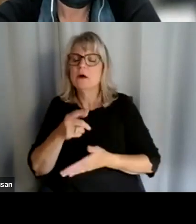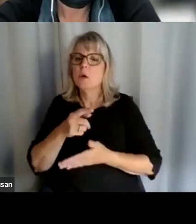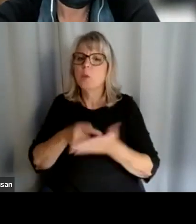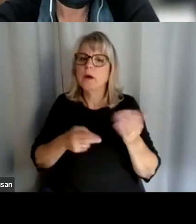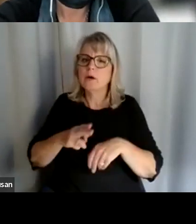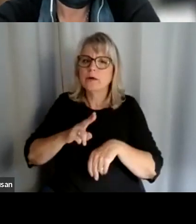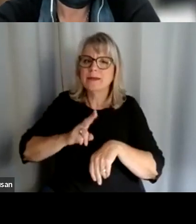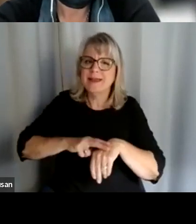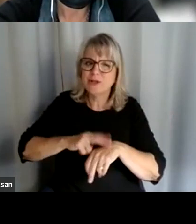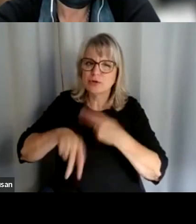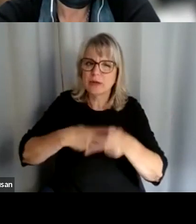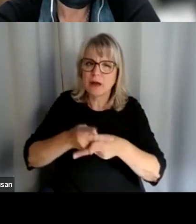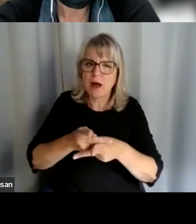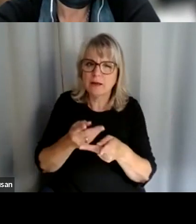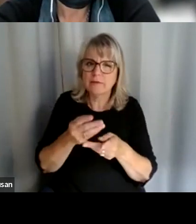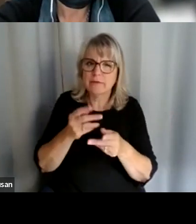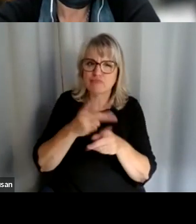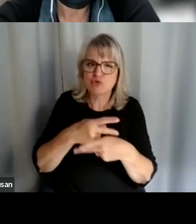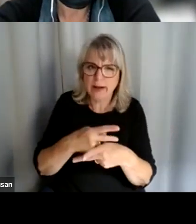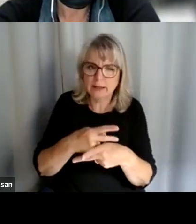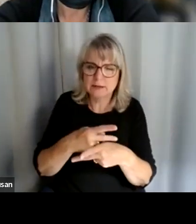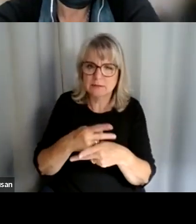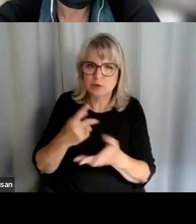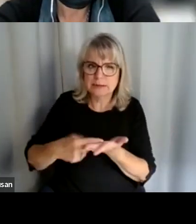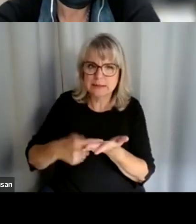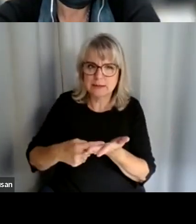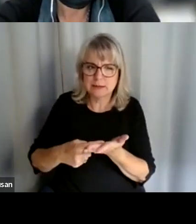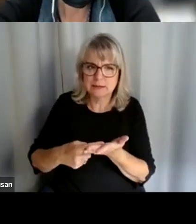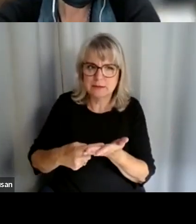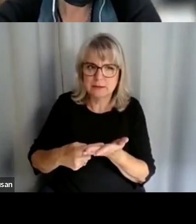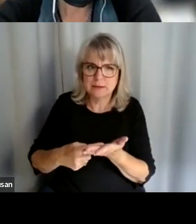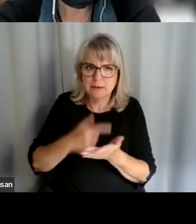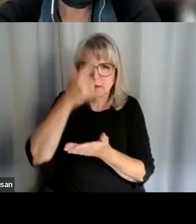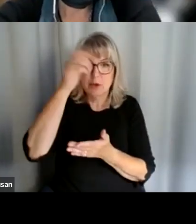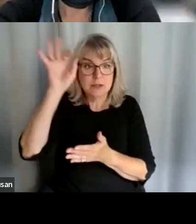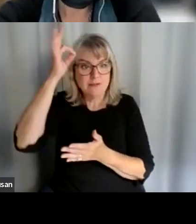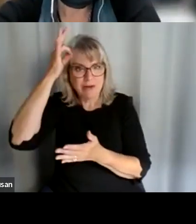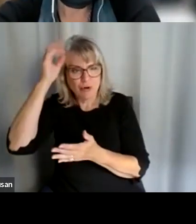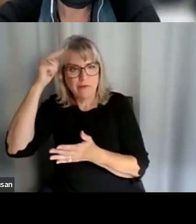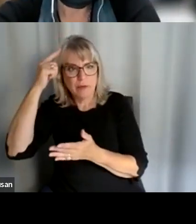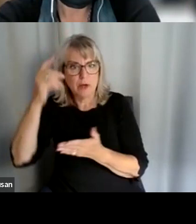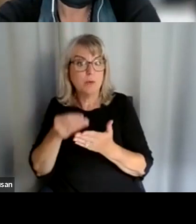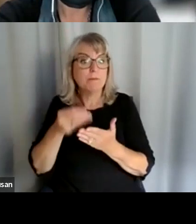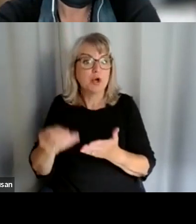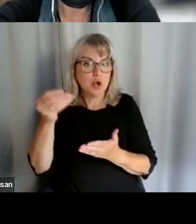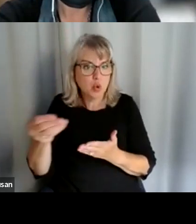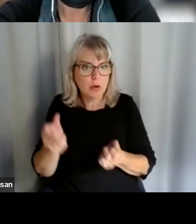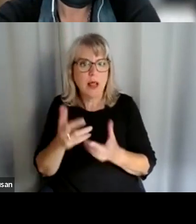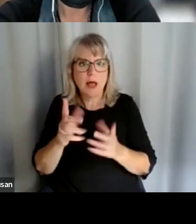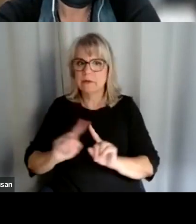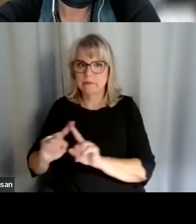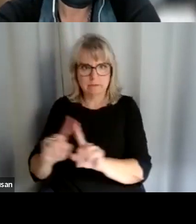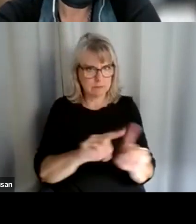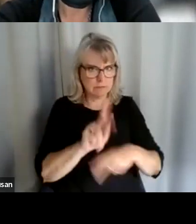nature of products that we're talking about the federal government procuring? Because the federal government clearly procures a lot of different kinds of